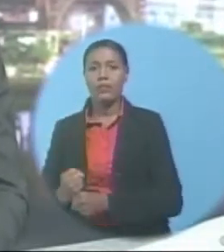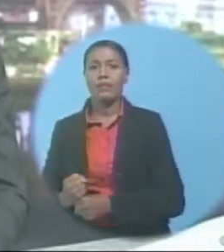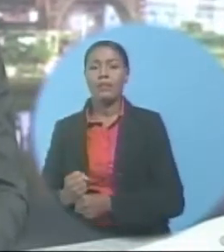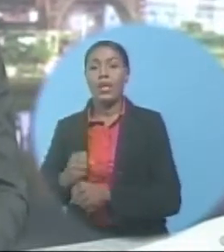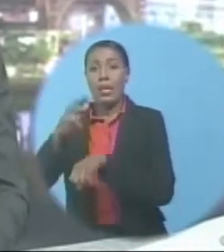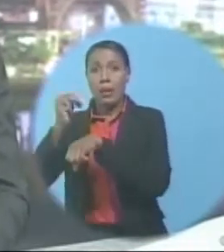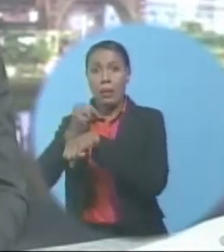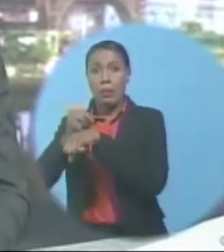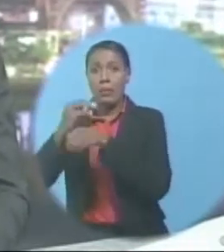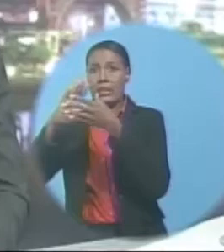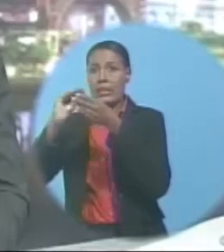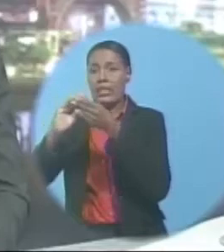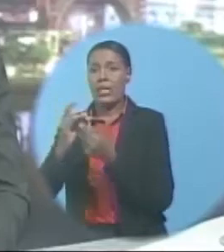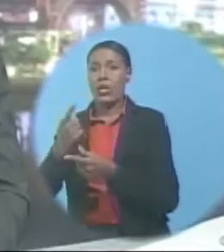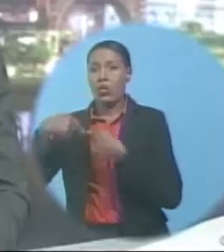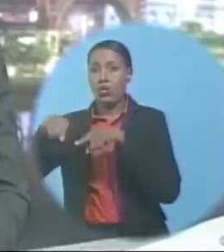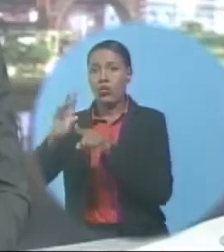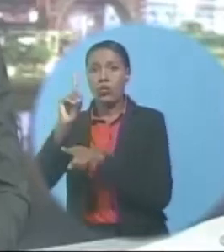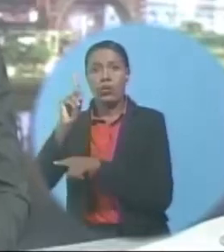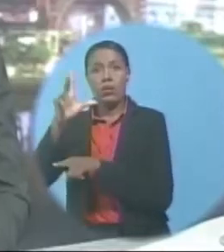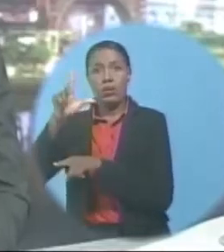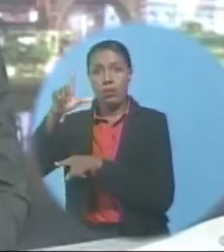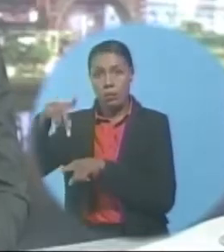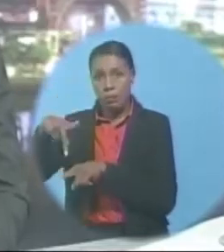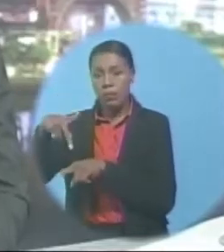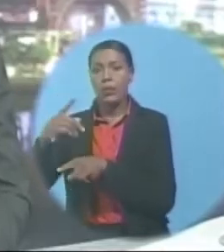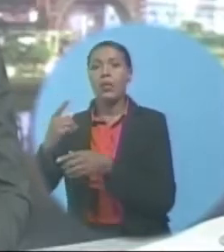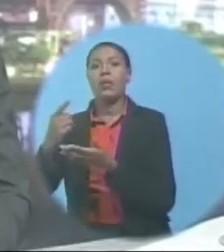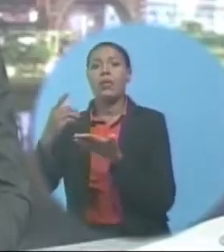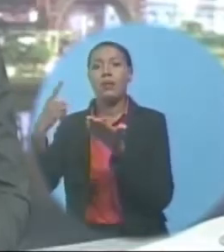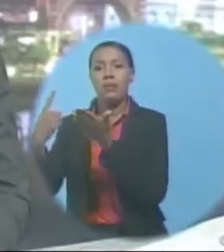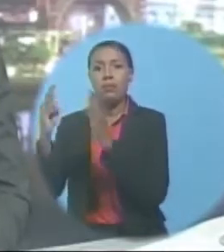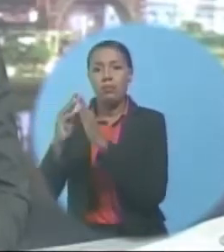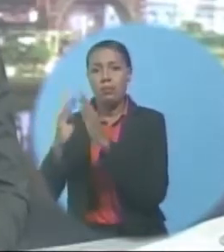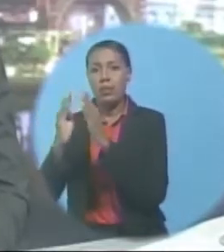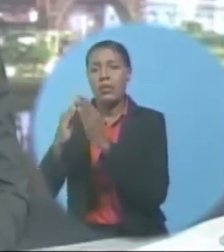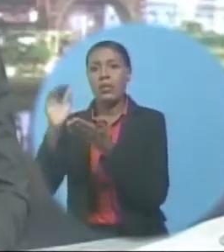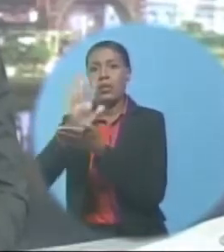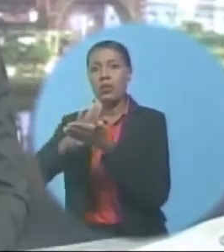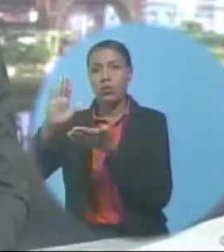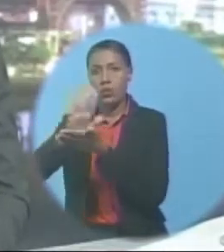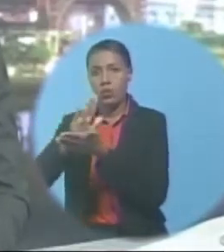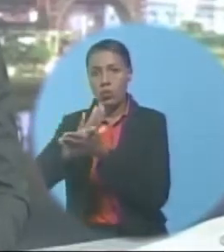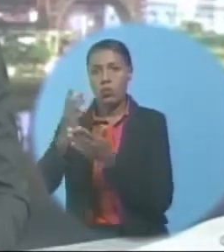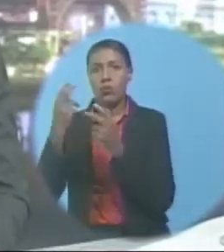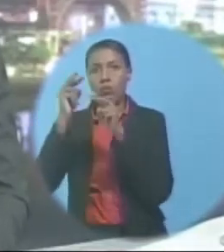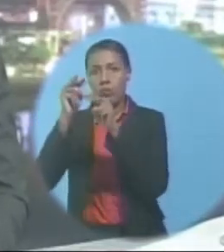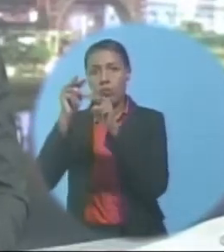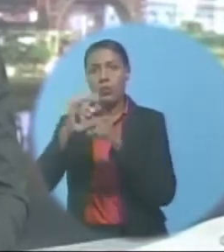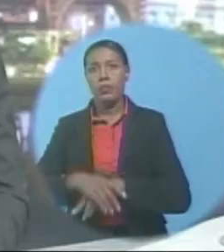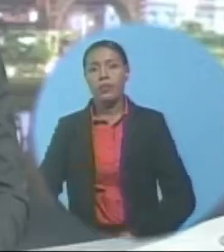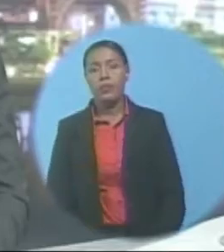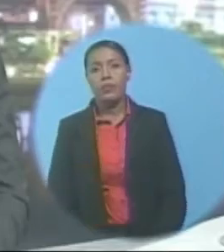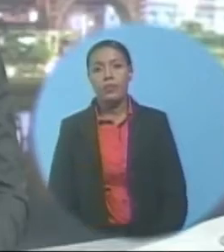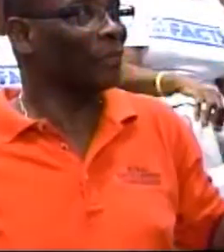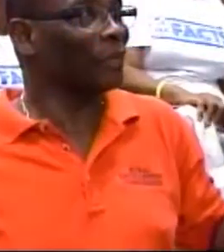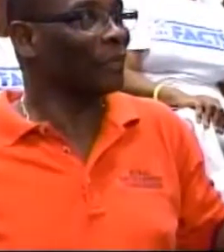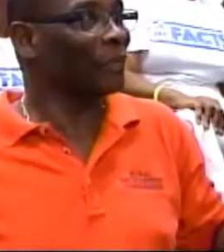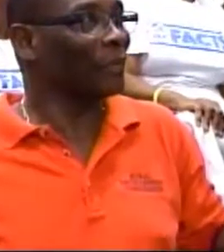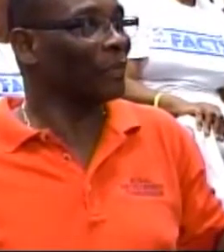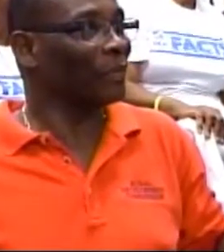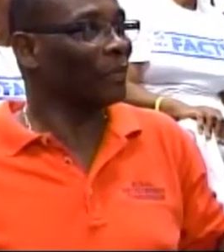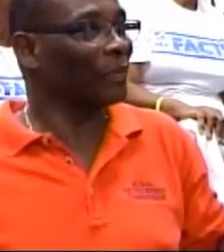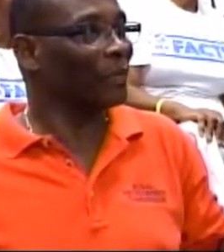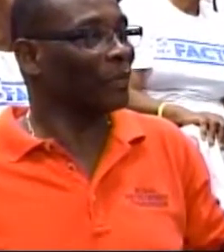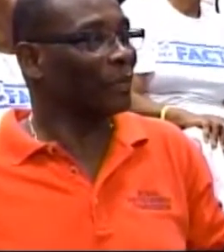developments during a DLP FATS meeting at the St. Giles Primary School. More from Kishmar St-Just. Attorney